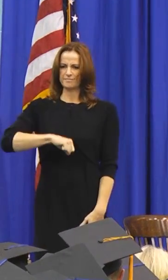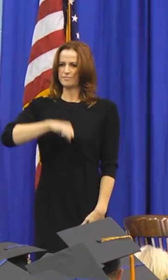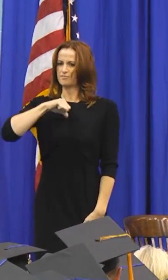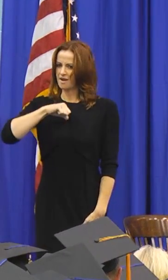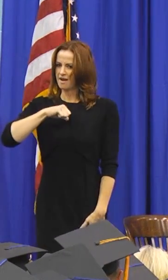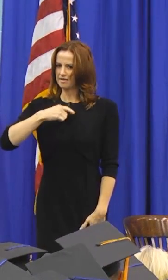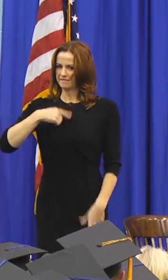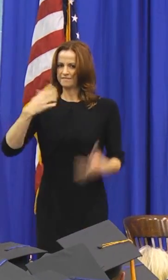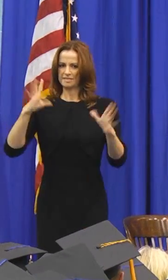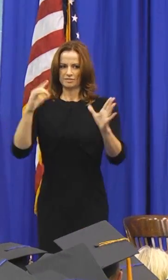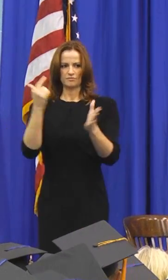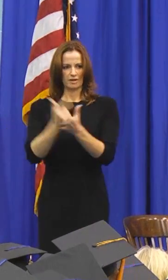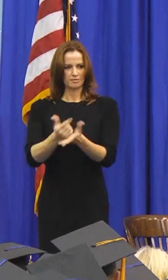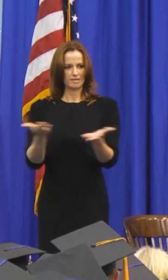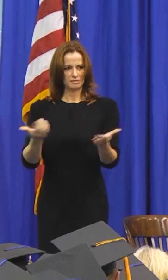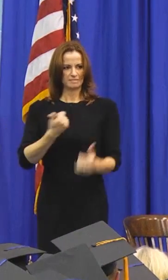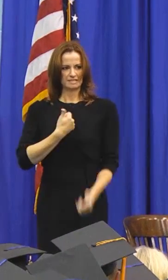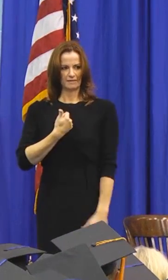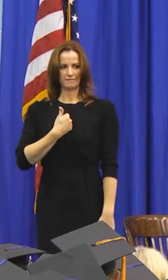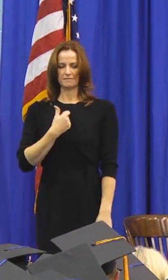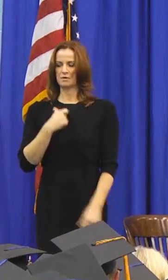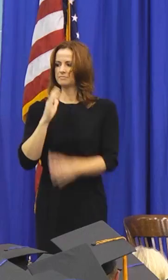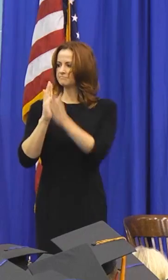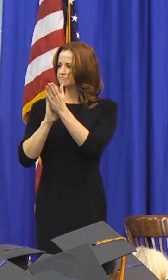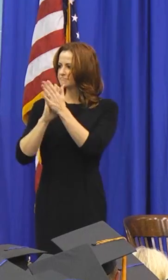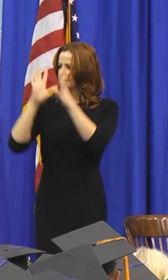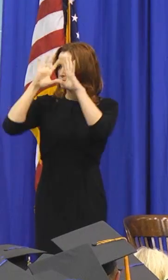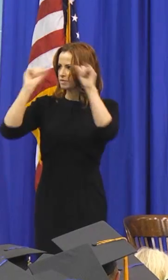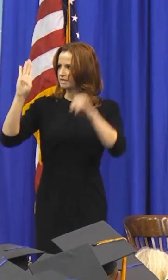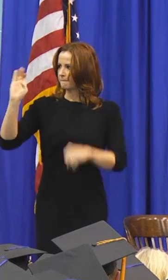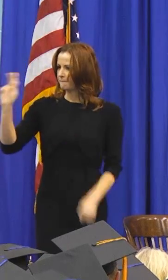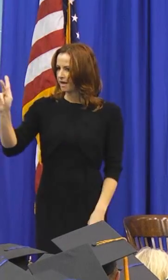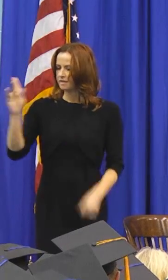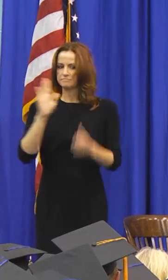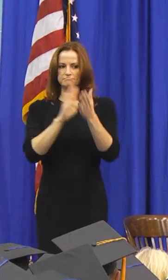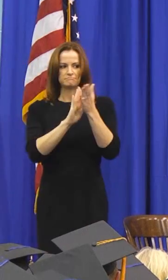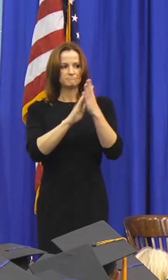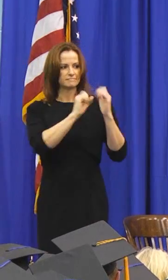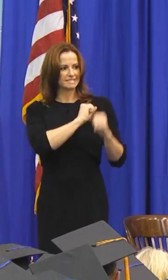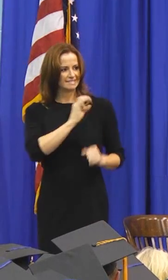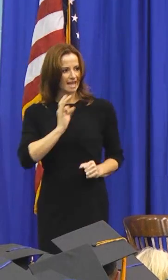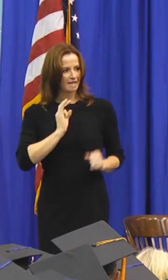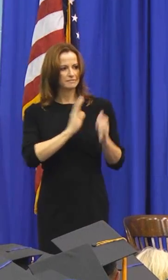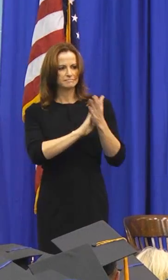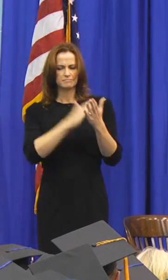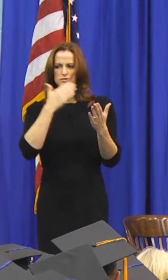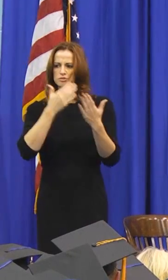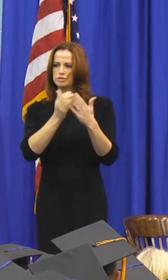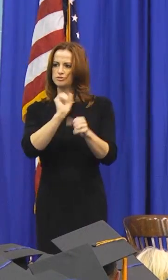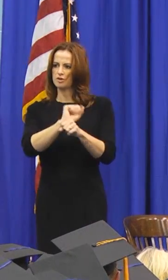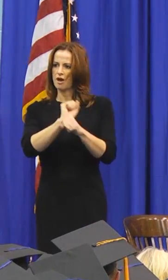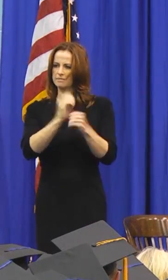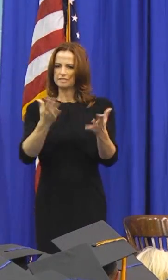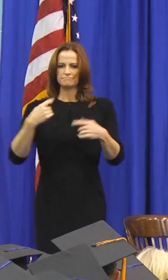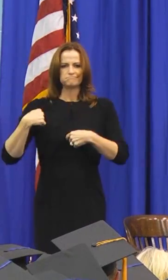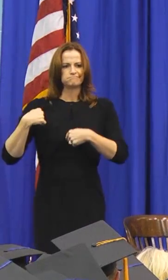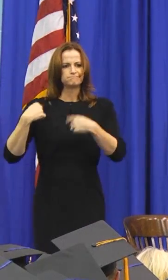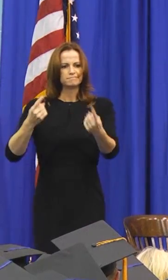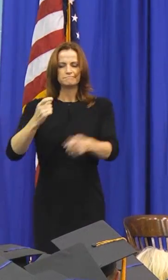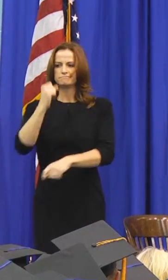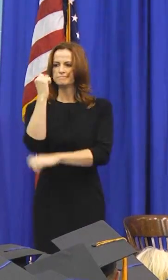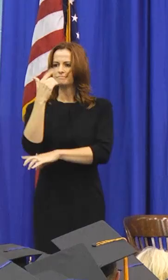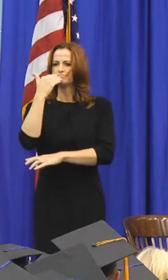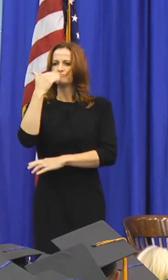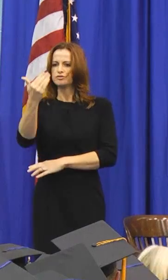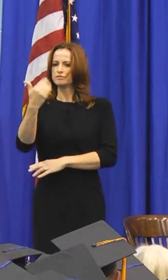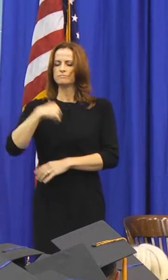Calhoun. I commend President Beck, the administration, faculty, and staff for a job well done at this college. It's one that we can